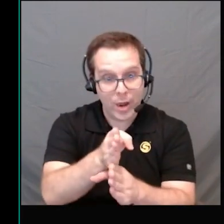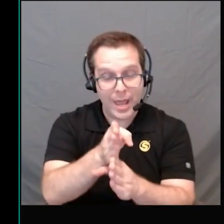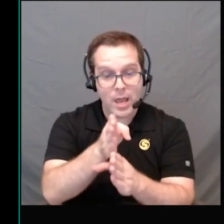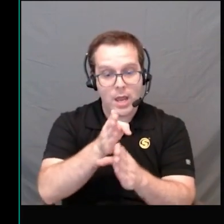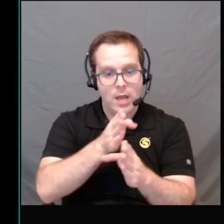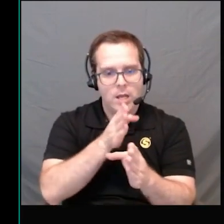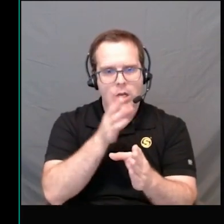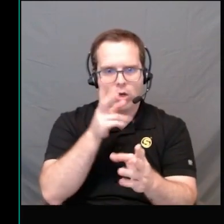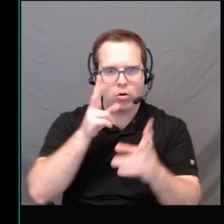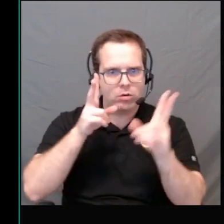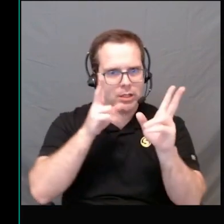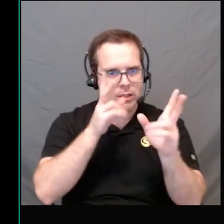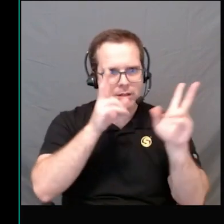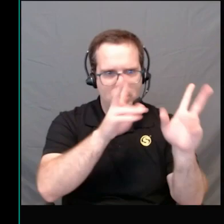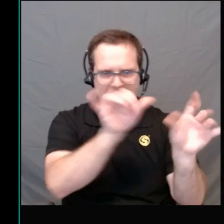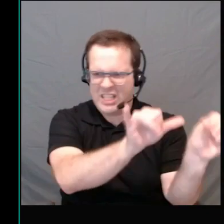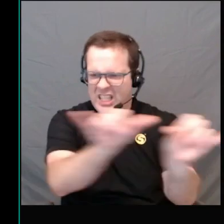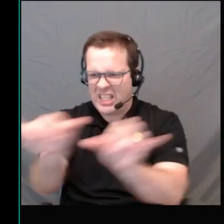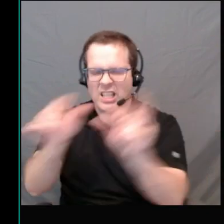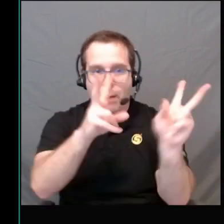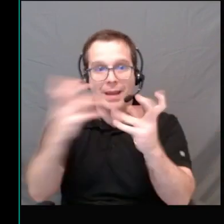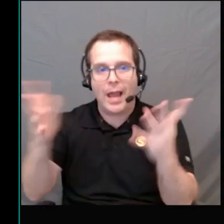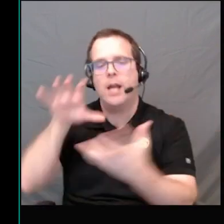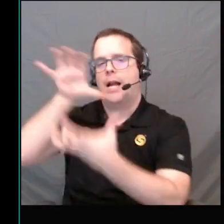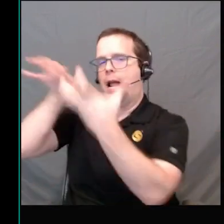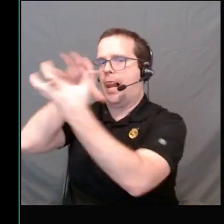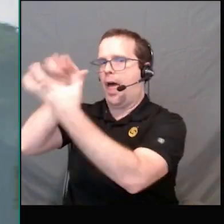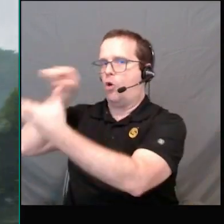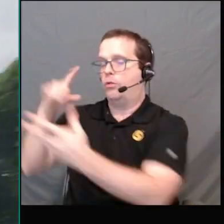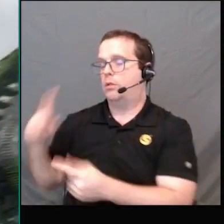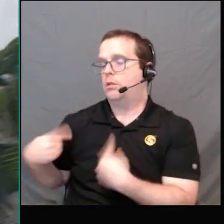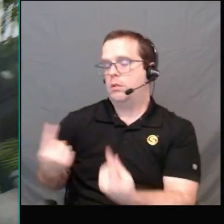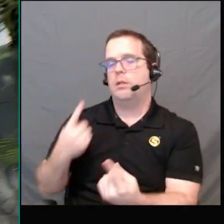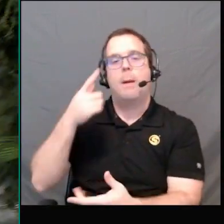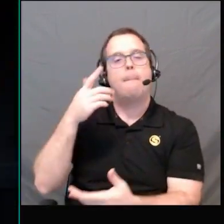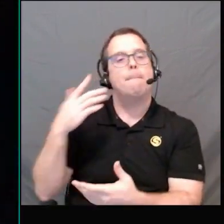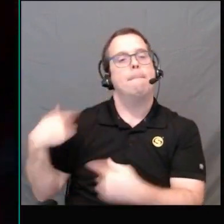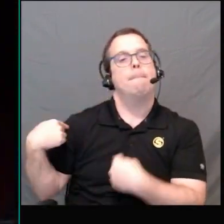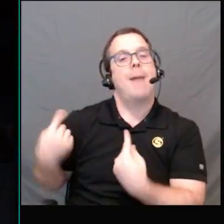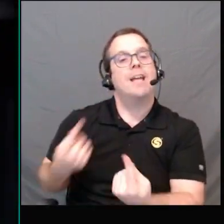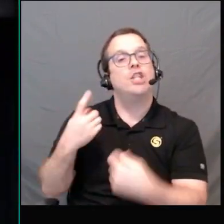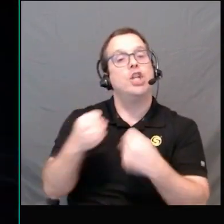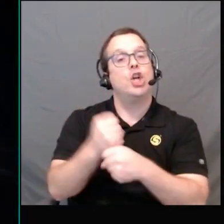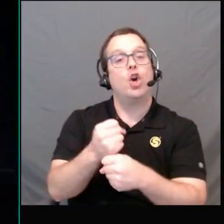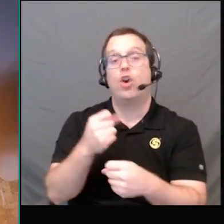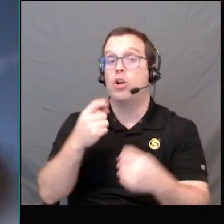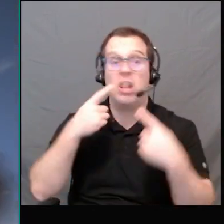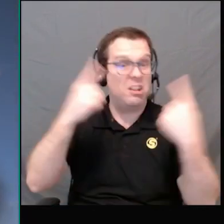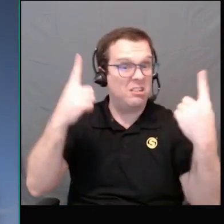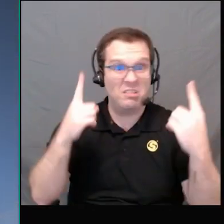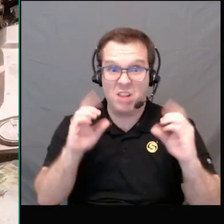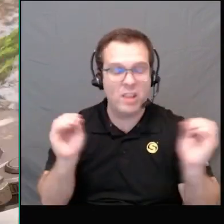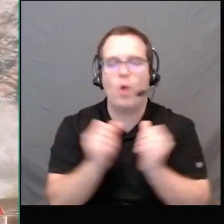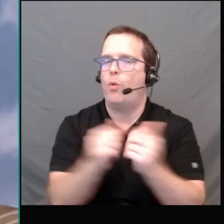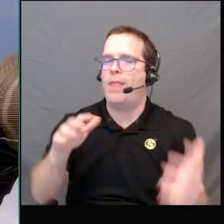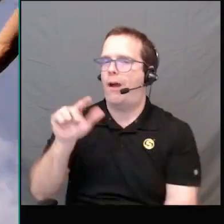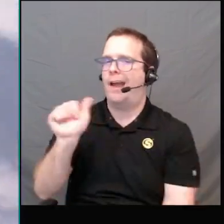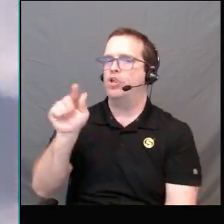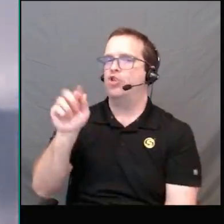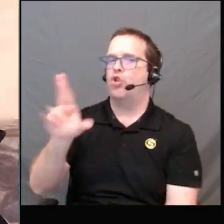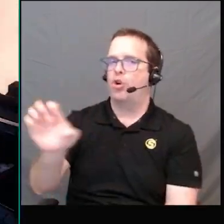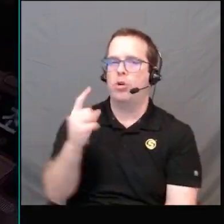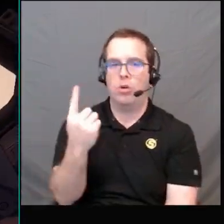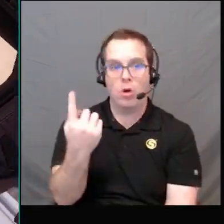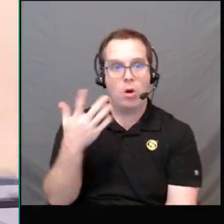Microsoft, we could not have achieved half of what we've achieved this past year without Azure. A new console launch, a dozen high-profile first-party